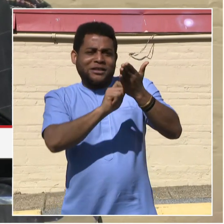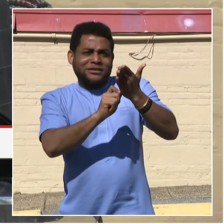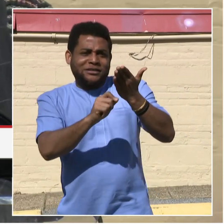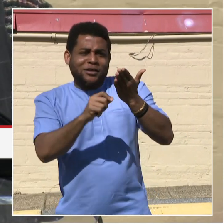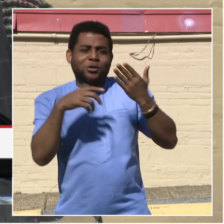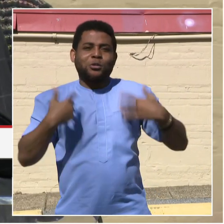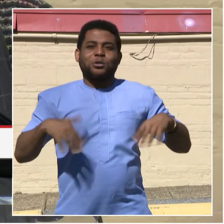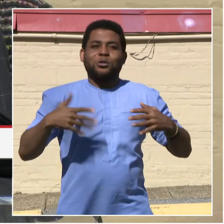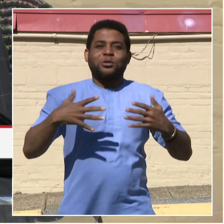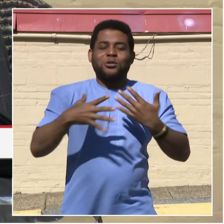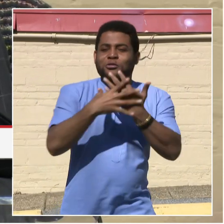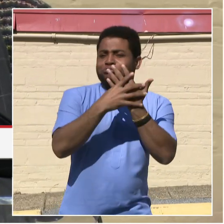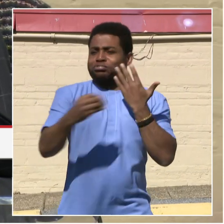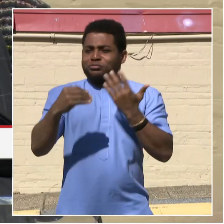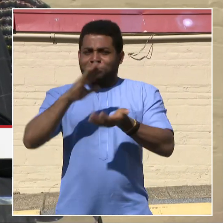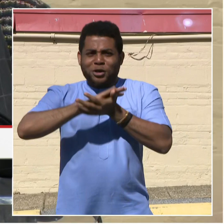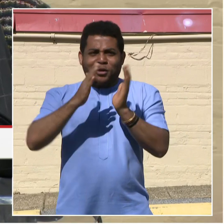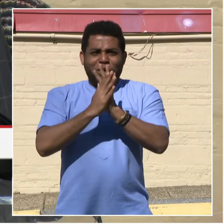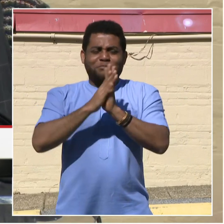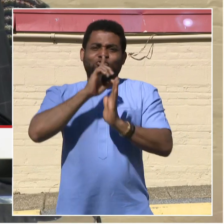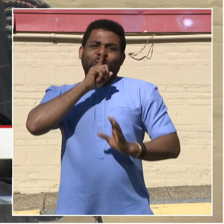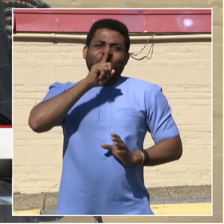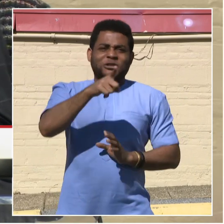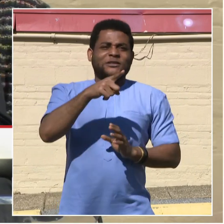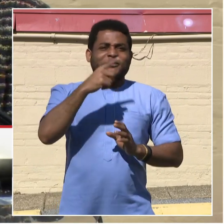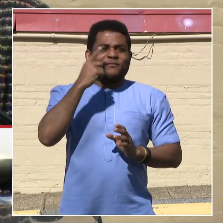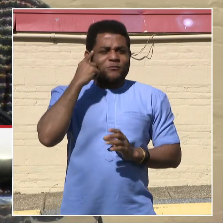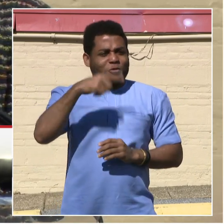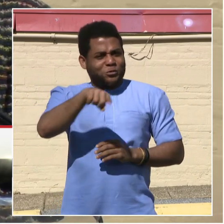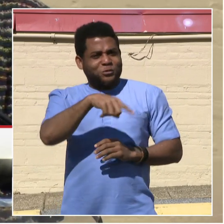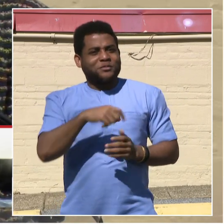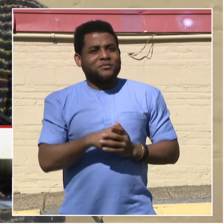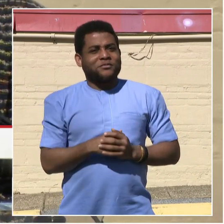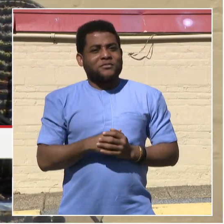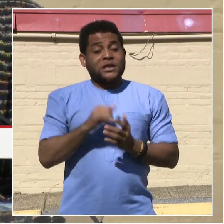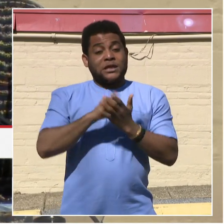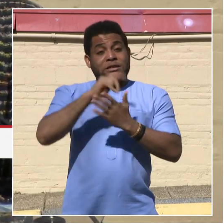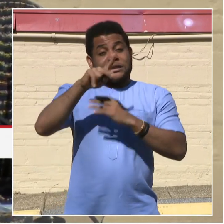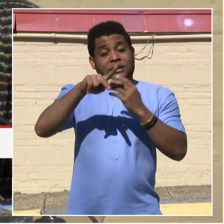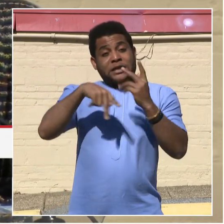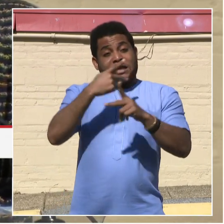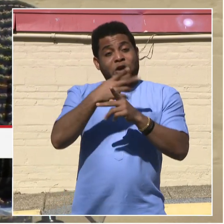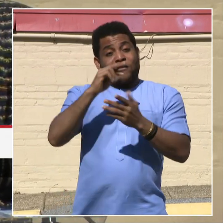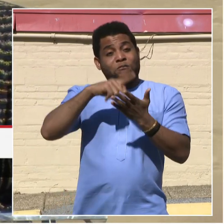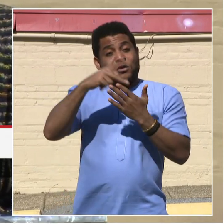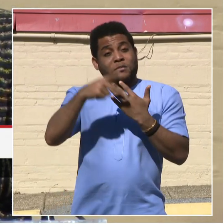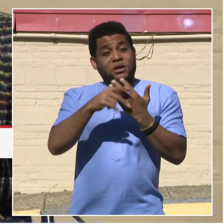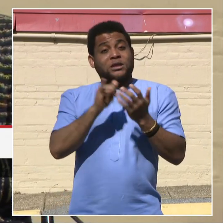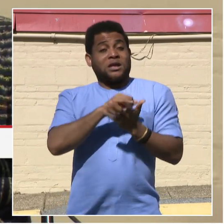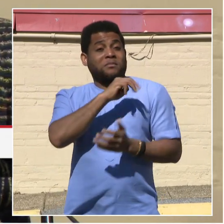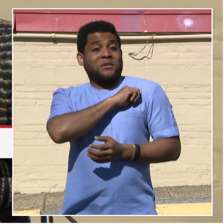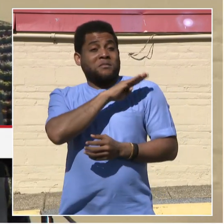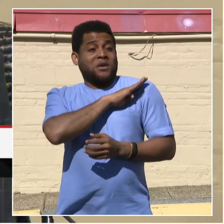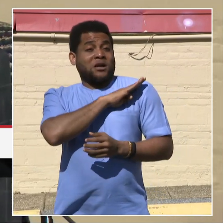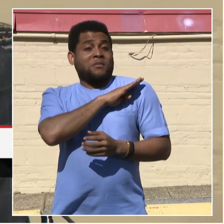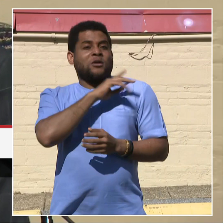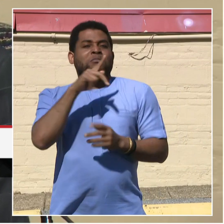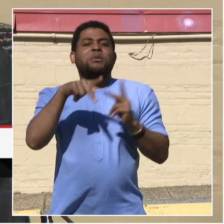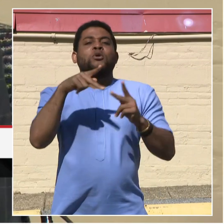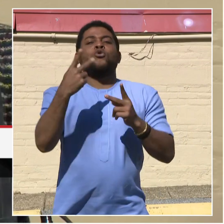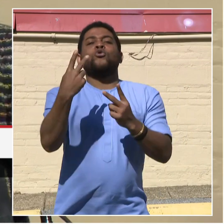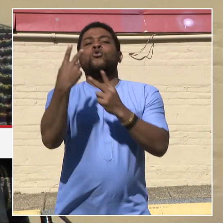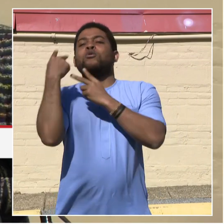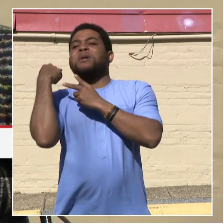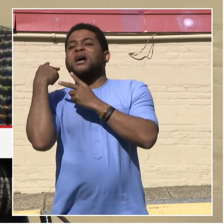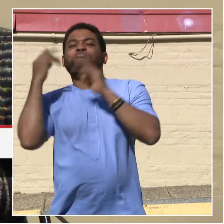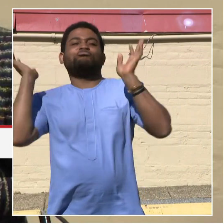These types of programs, because sometimes people, Mayor Bowser, sometimes people look back and say, oh, well, you're giving this money away, you're giving these